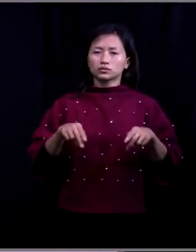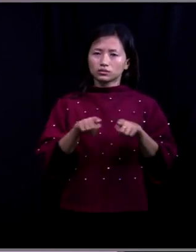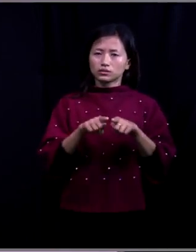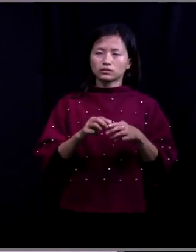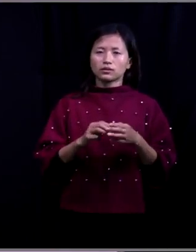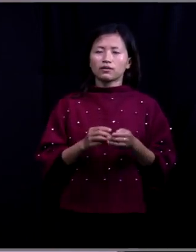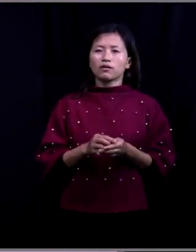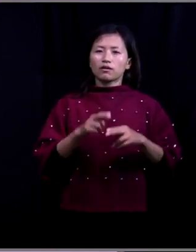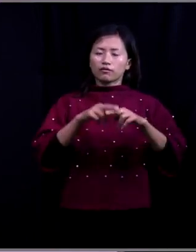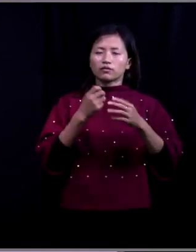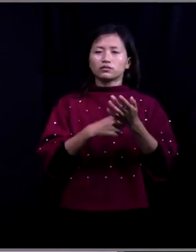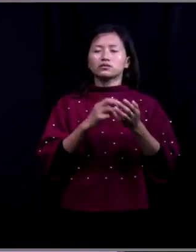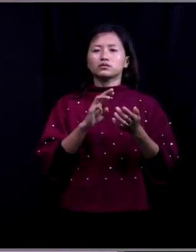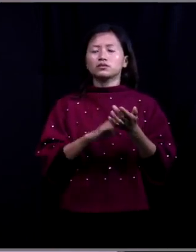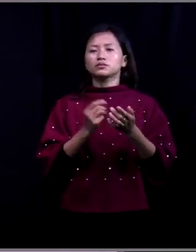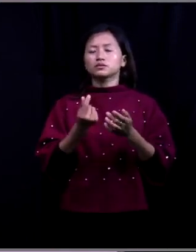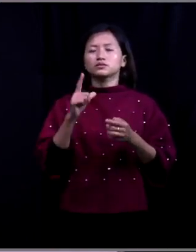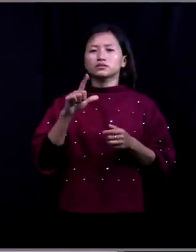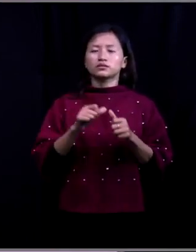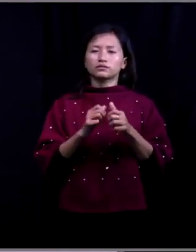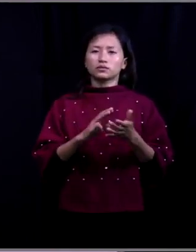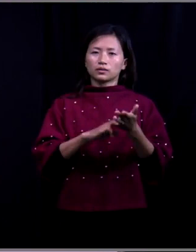the molecular mass.